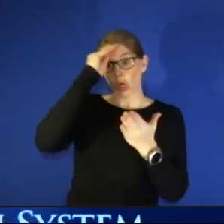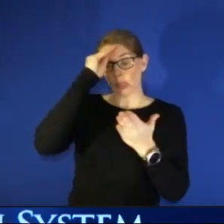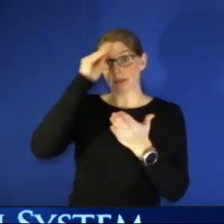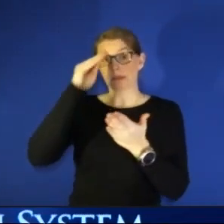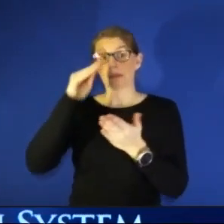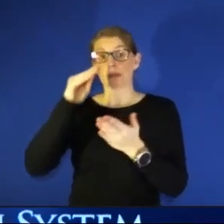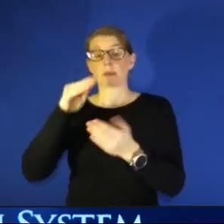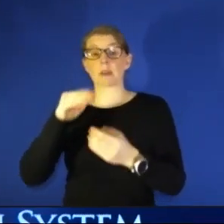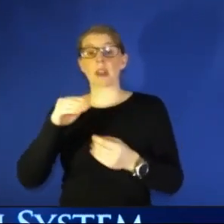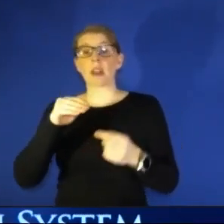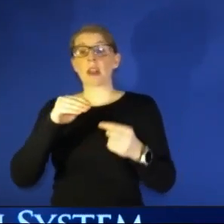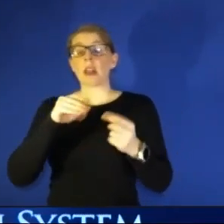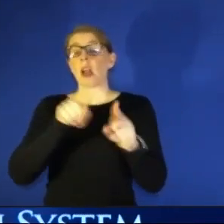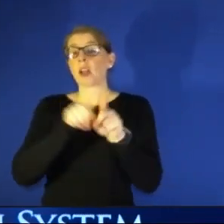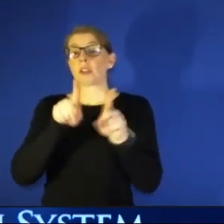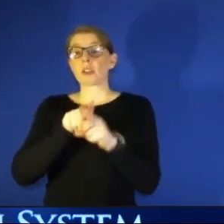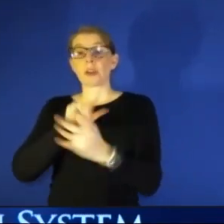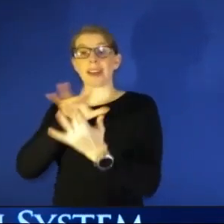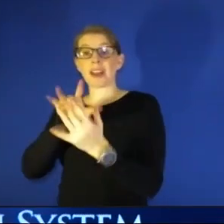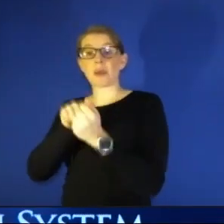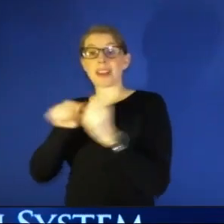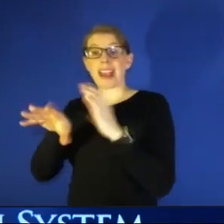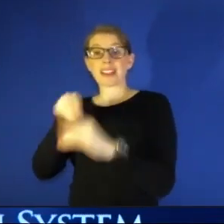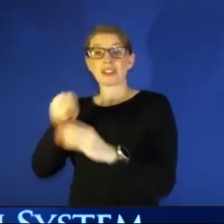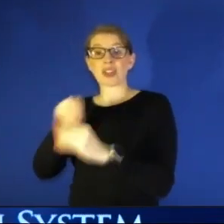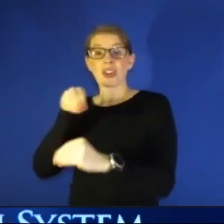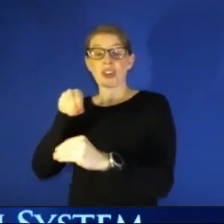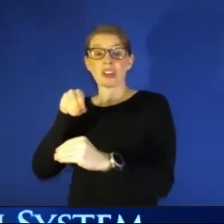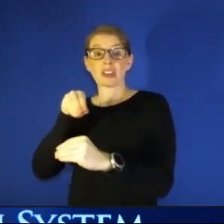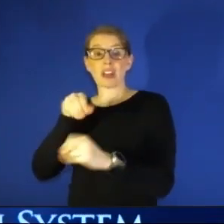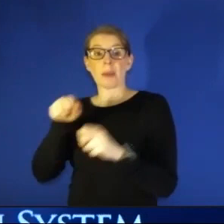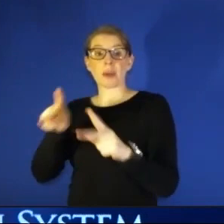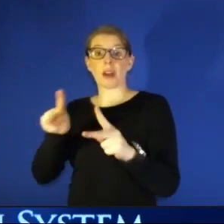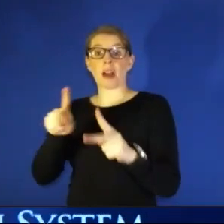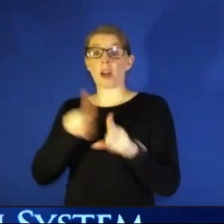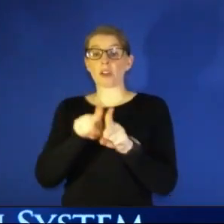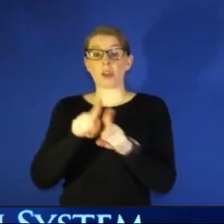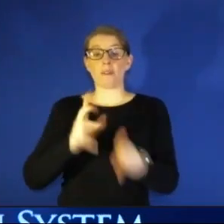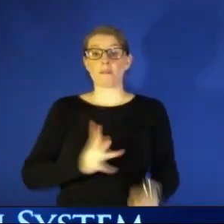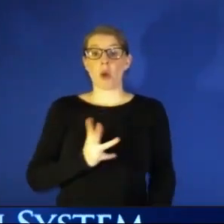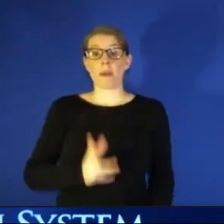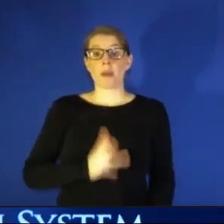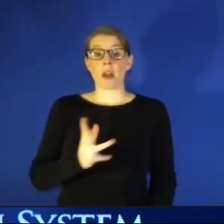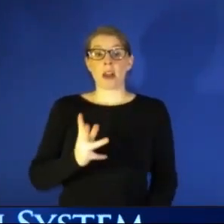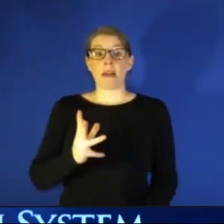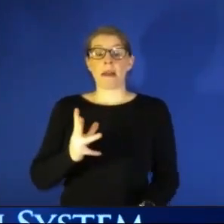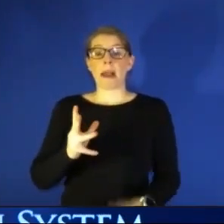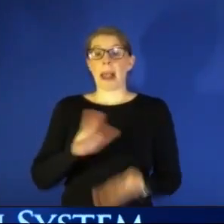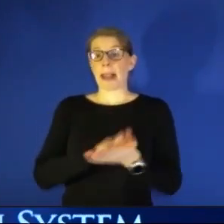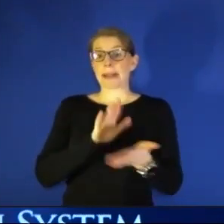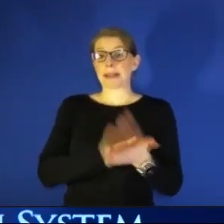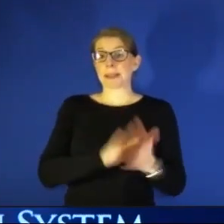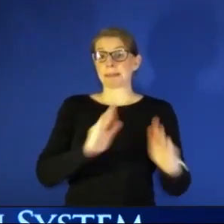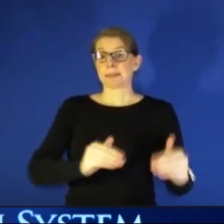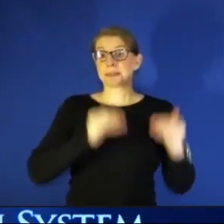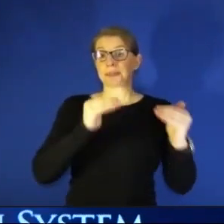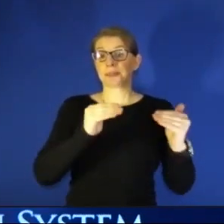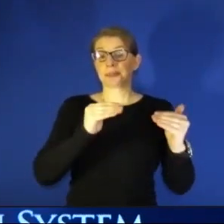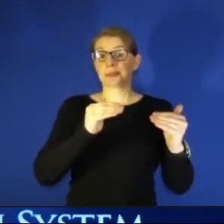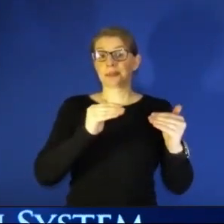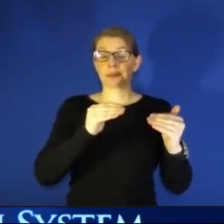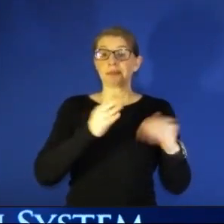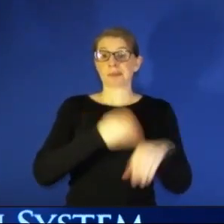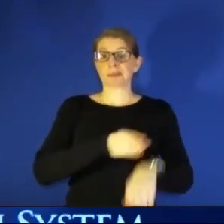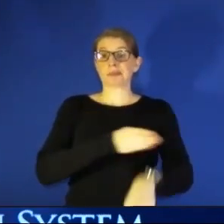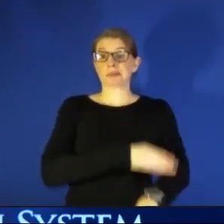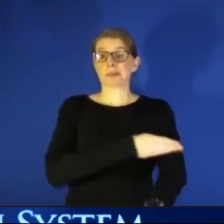external opportunities. There's also very formal ways, as I mentioned, academic progression and tuition assistance that we provide so that